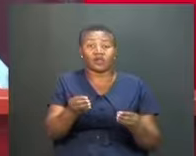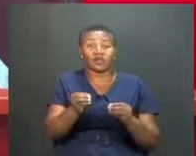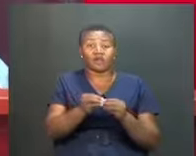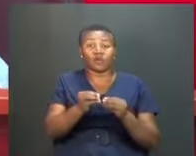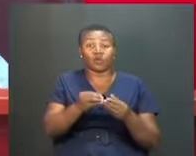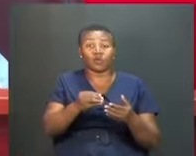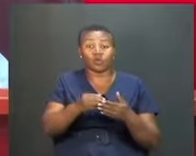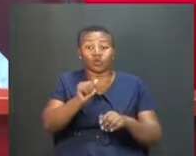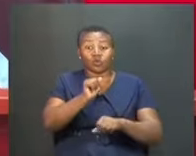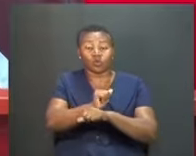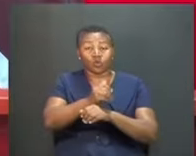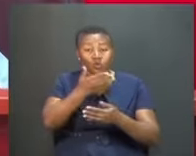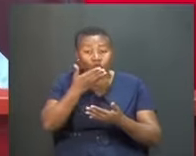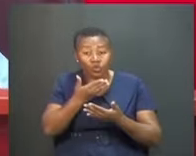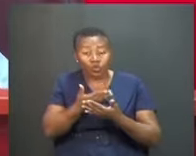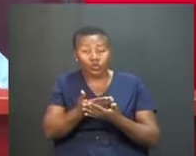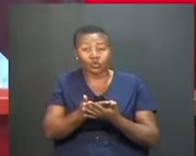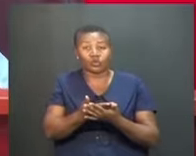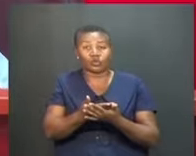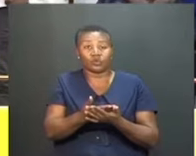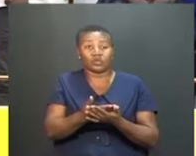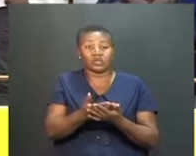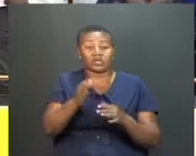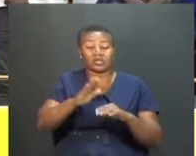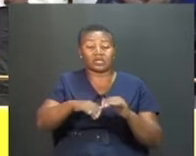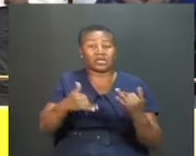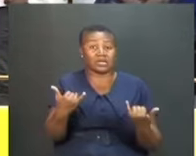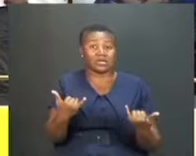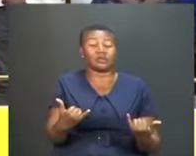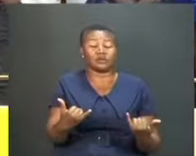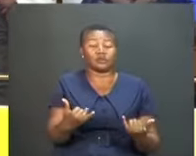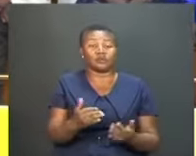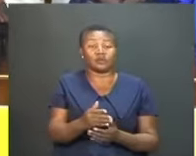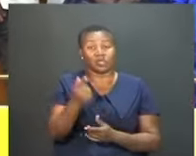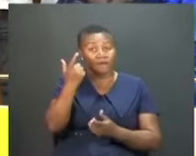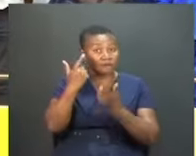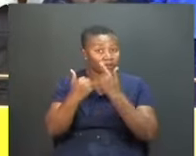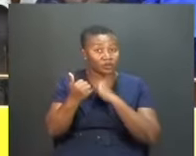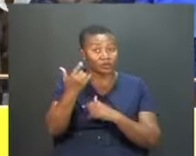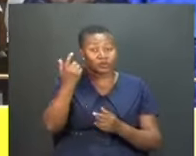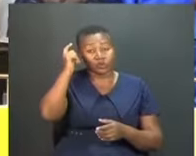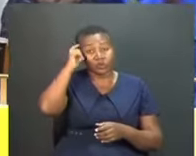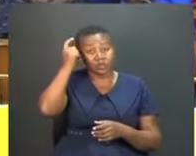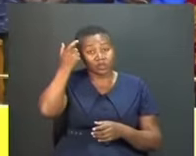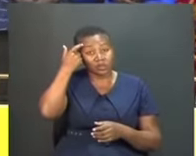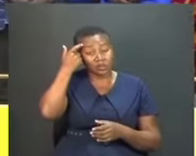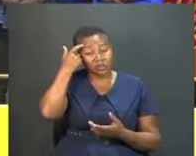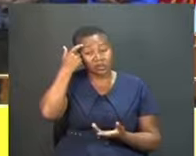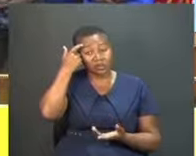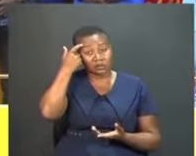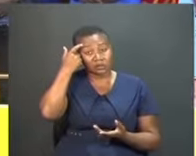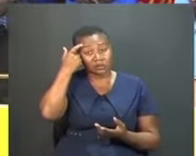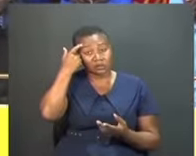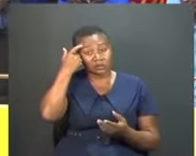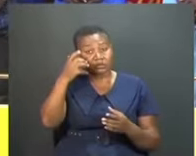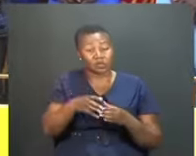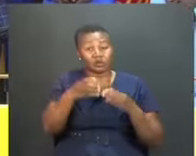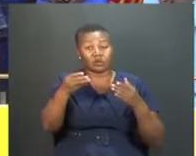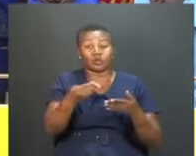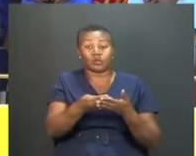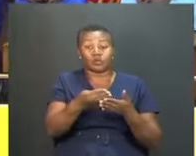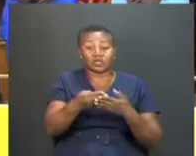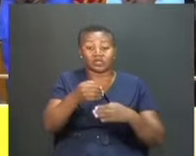effective than we have now, because governments will be sending much more money to the